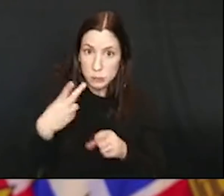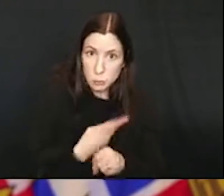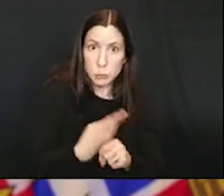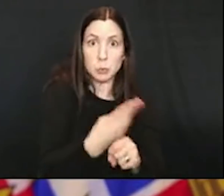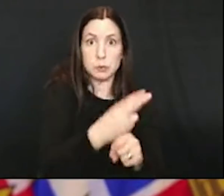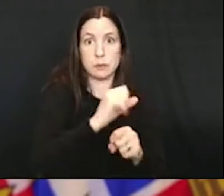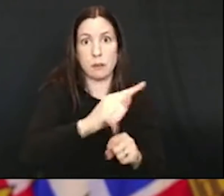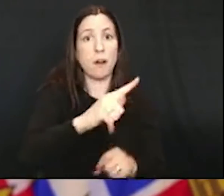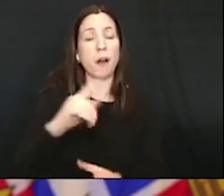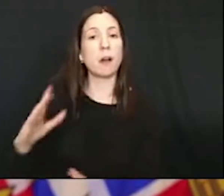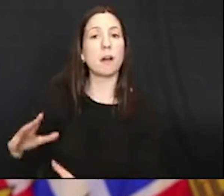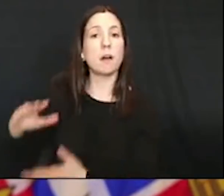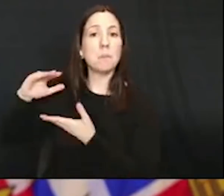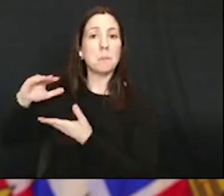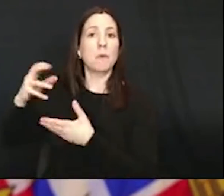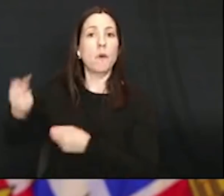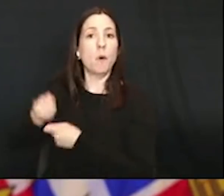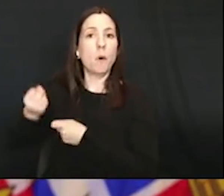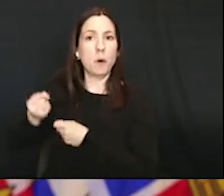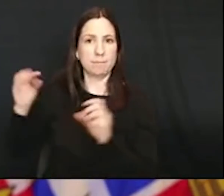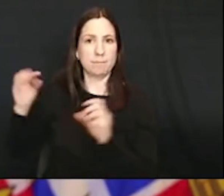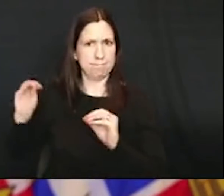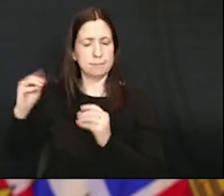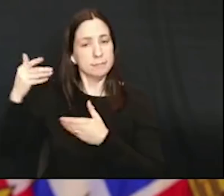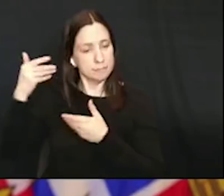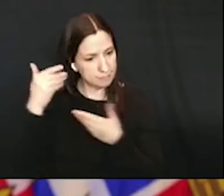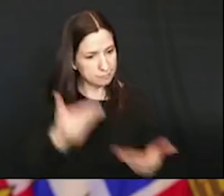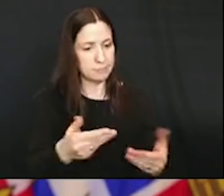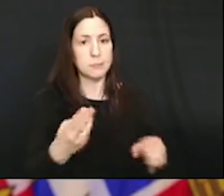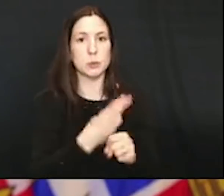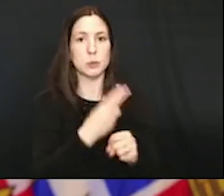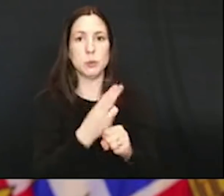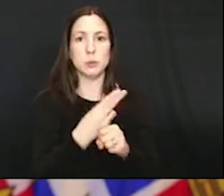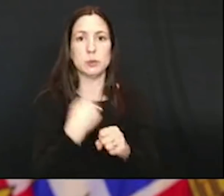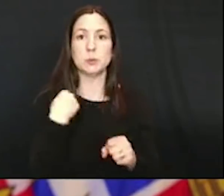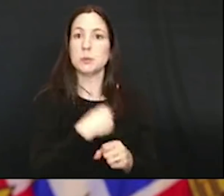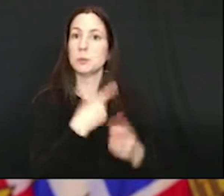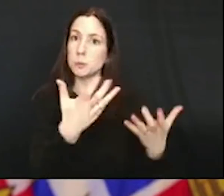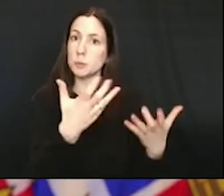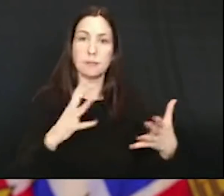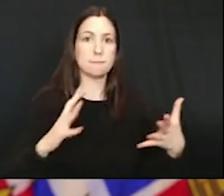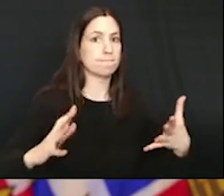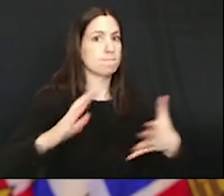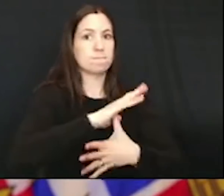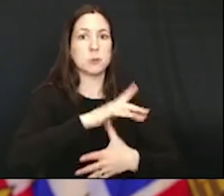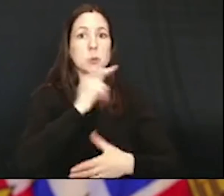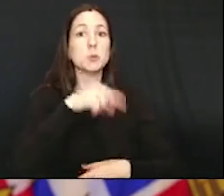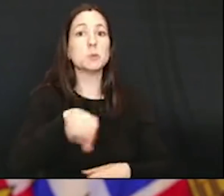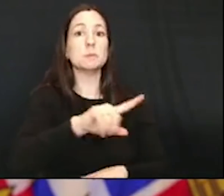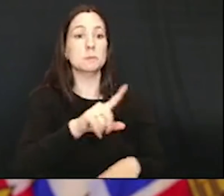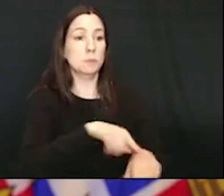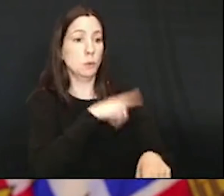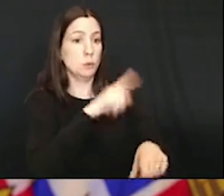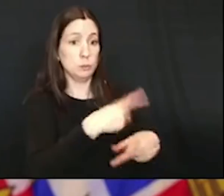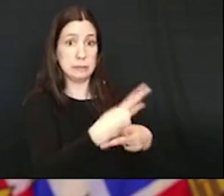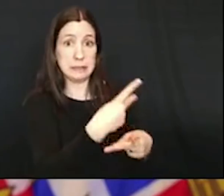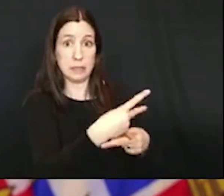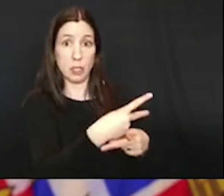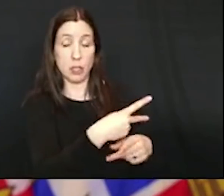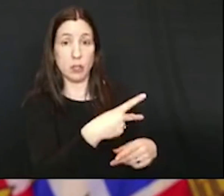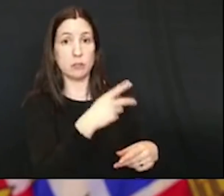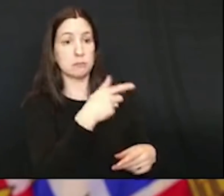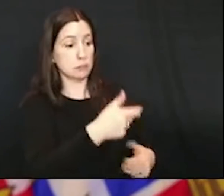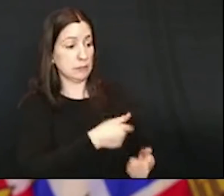make sure that we are protecting those most at risk in our long-term care homes. That was our number one focus, and